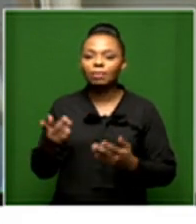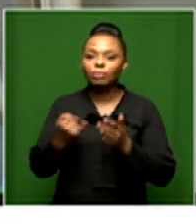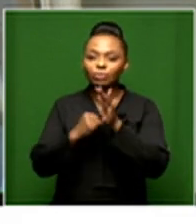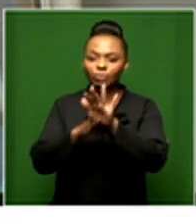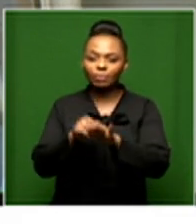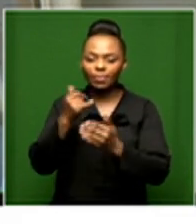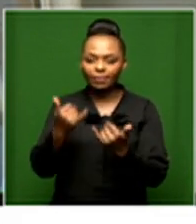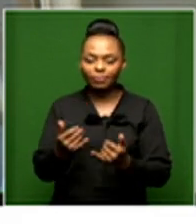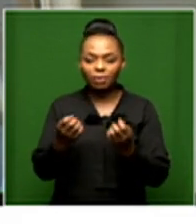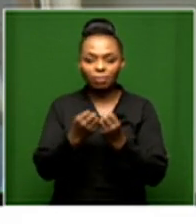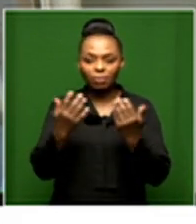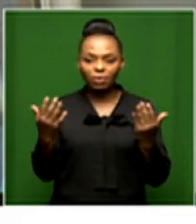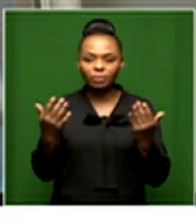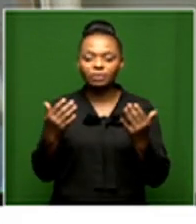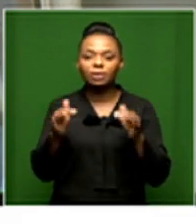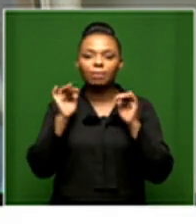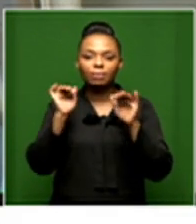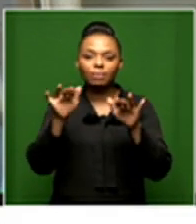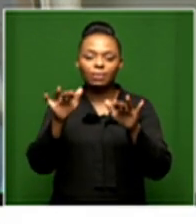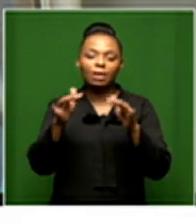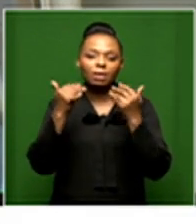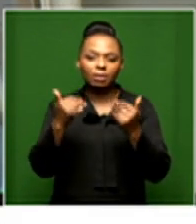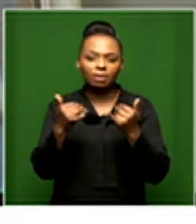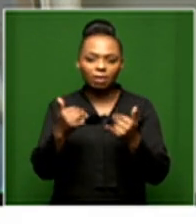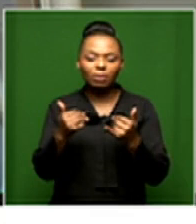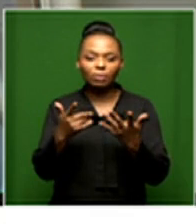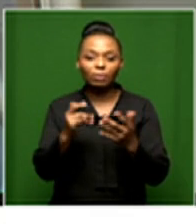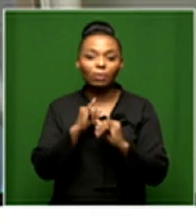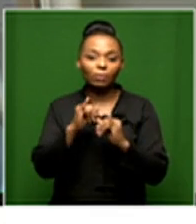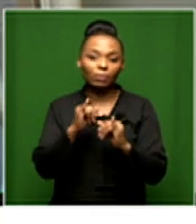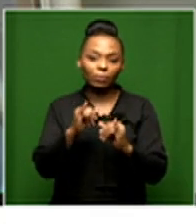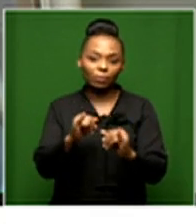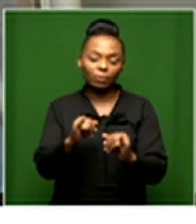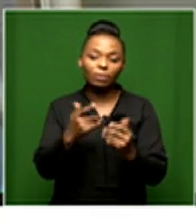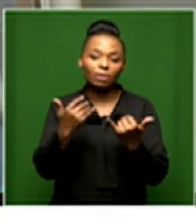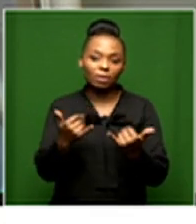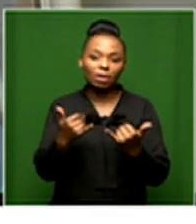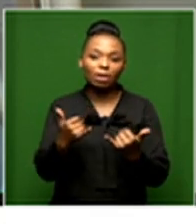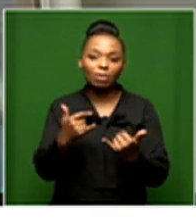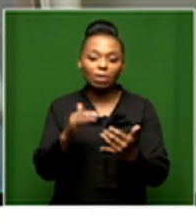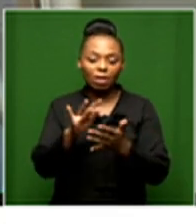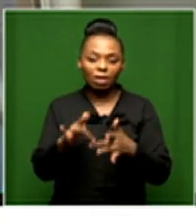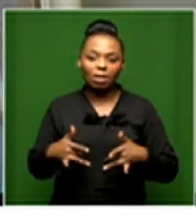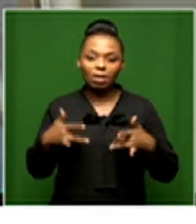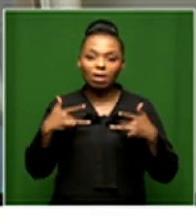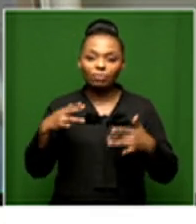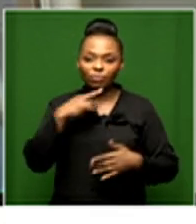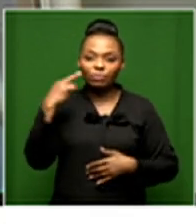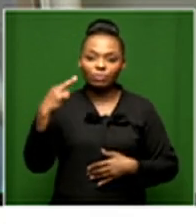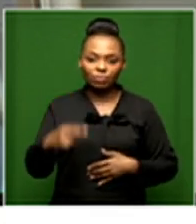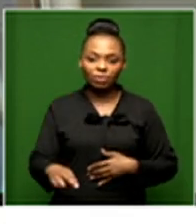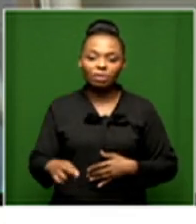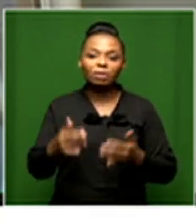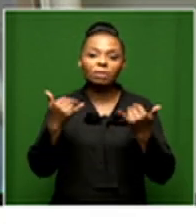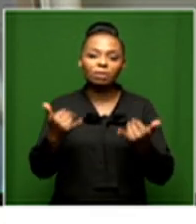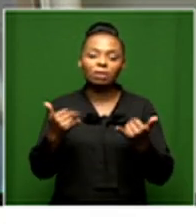us have either seen or we've been through this. It is very much a reality of our times. So please talk